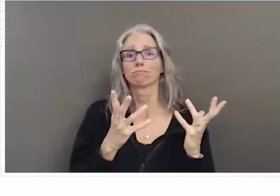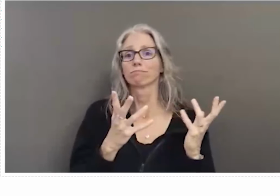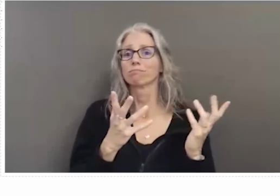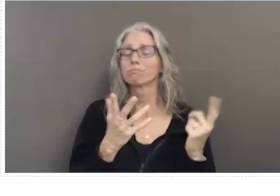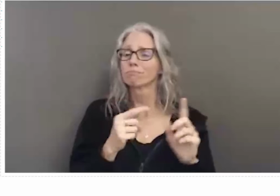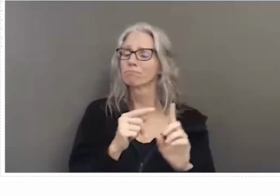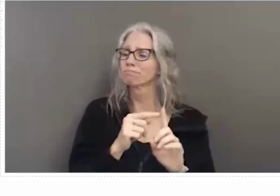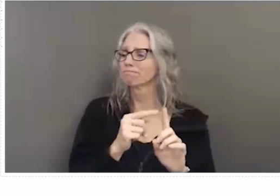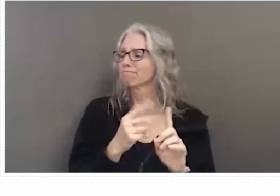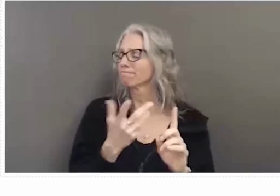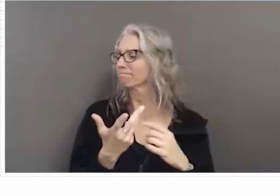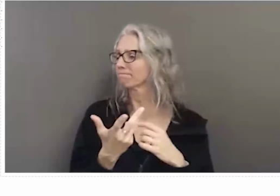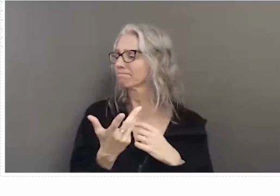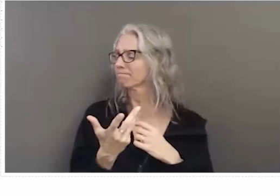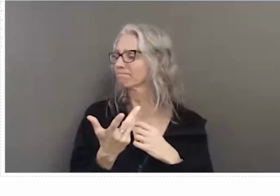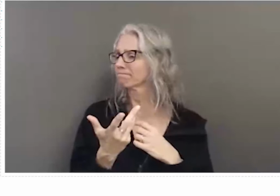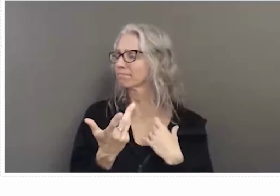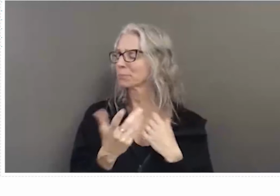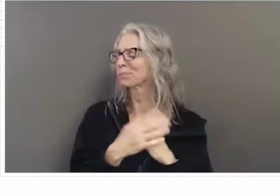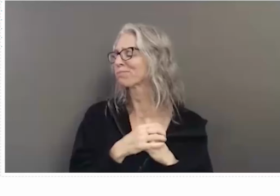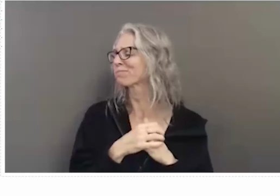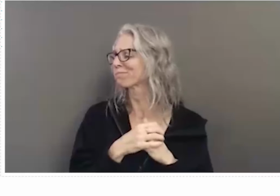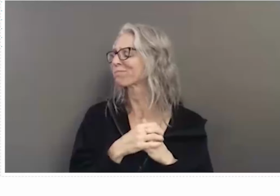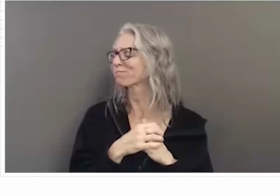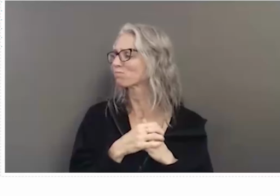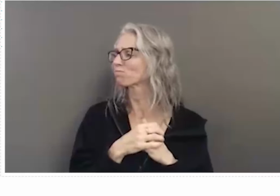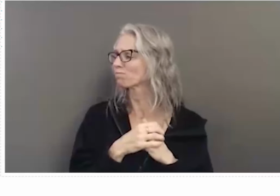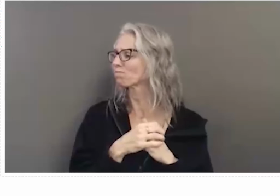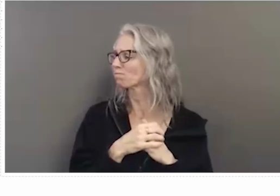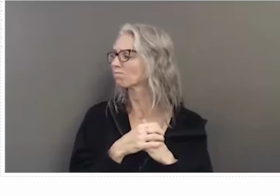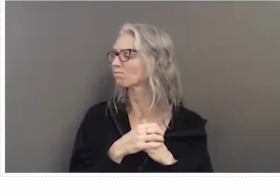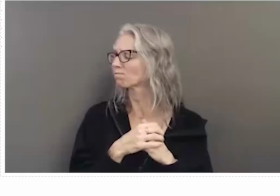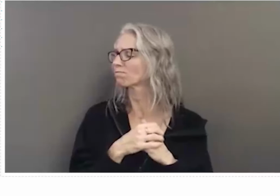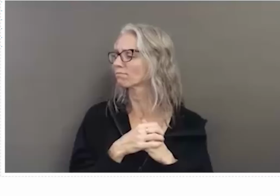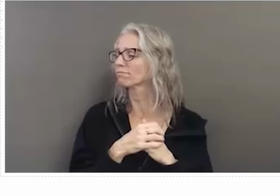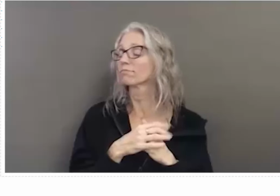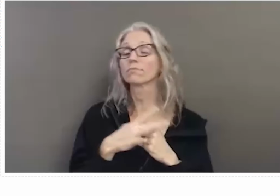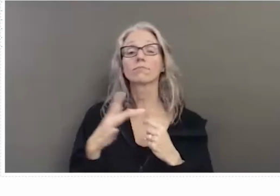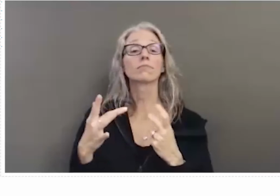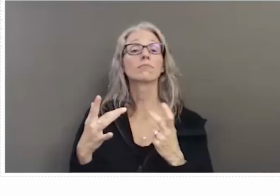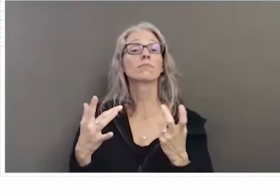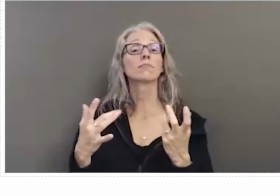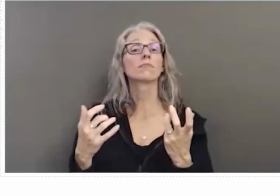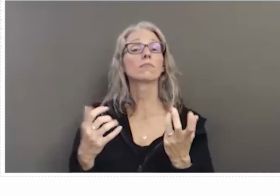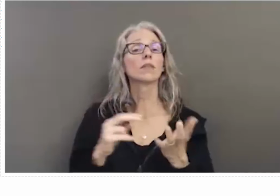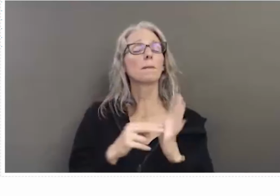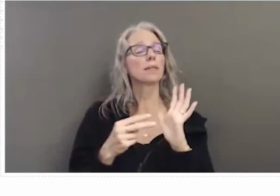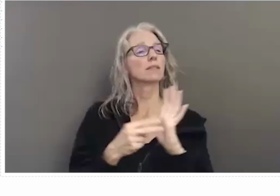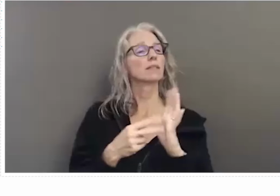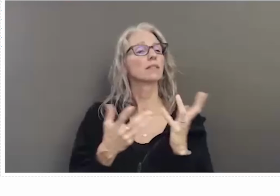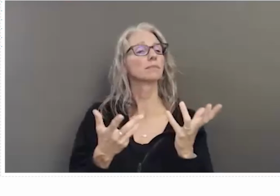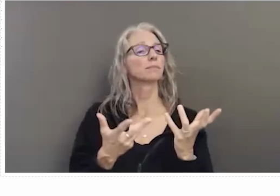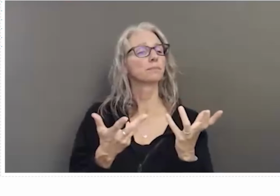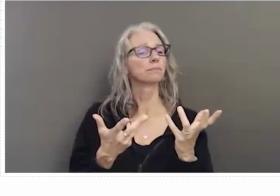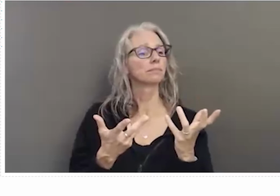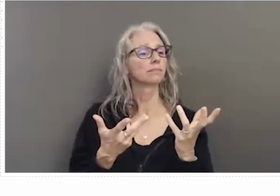it in a very strange way it does brings a level of